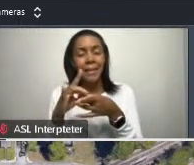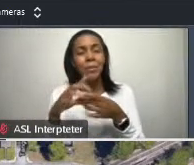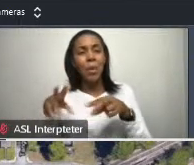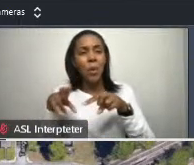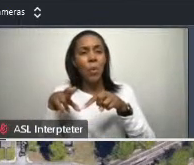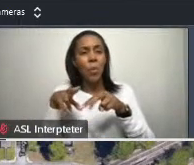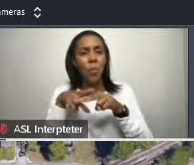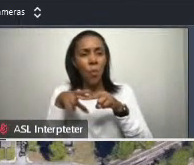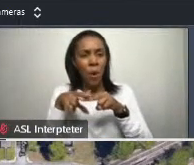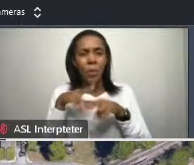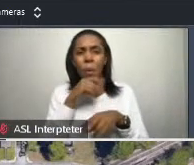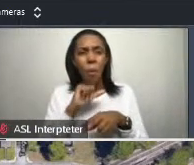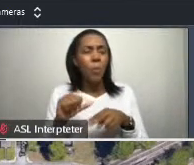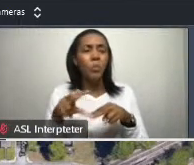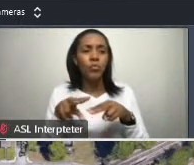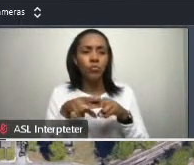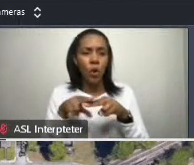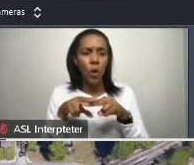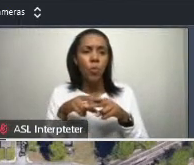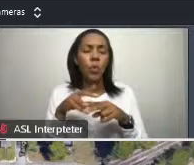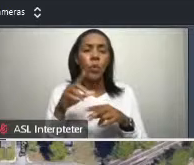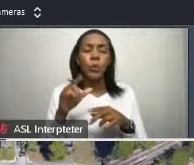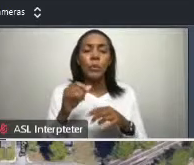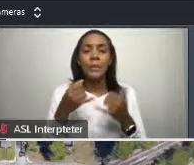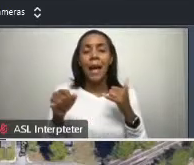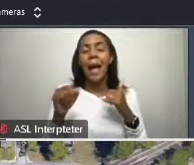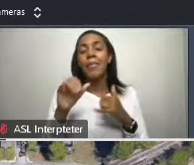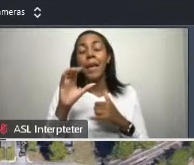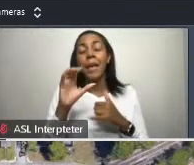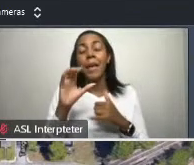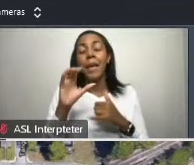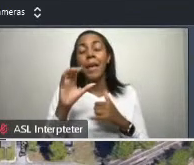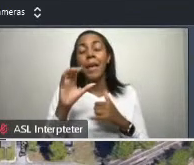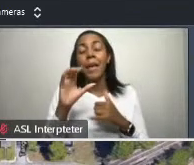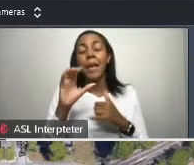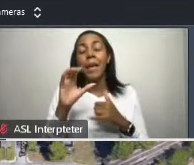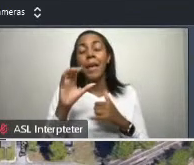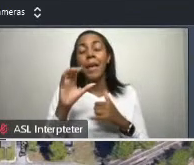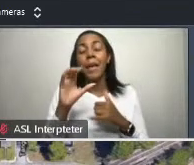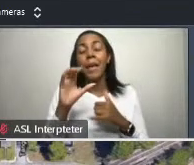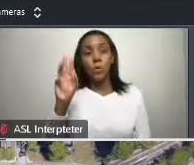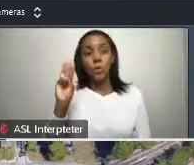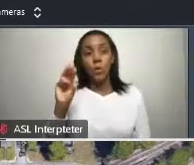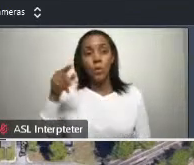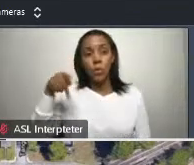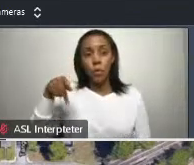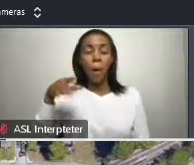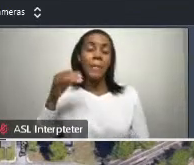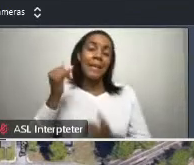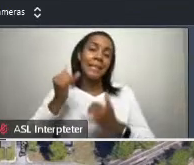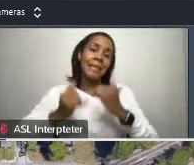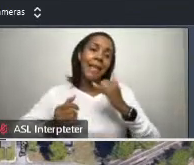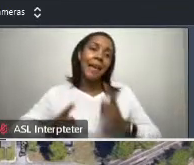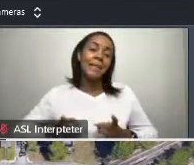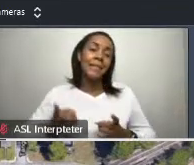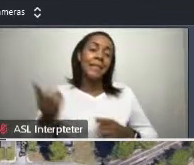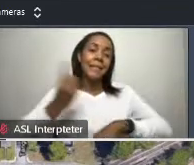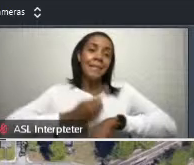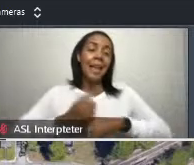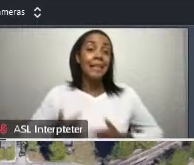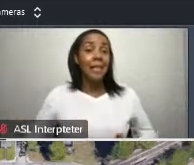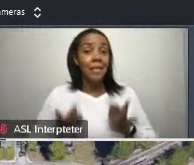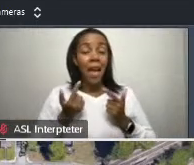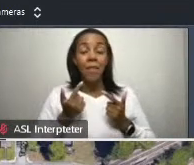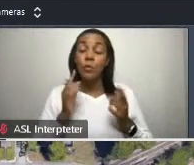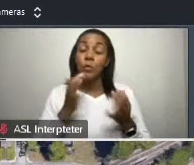I think Mr. Crump in his final days on this planet was instrumental in